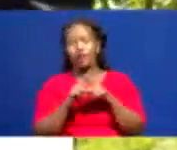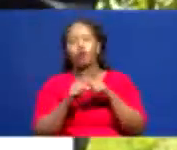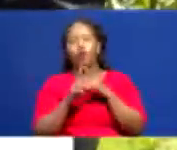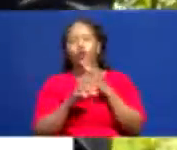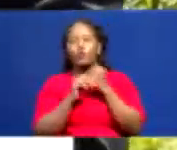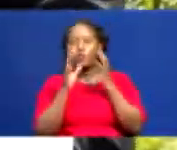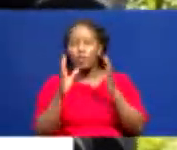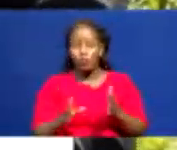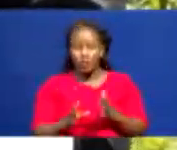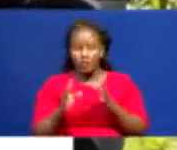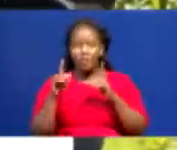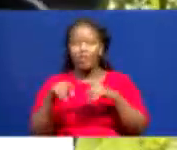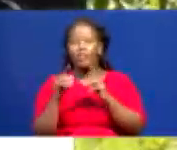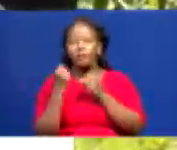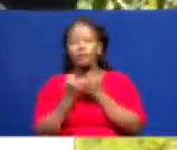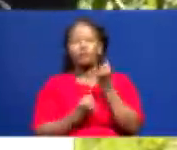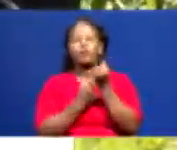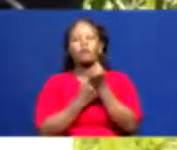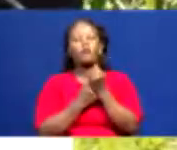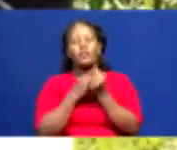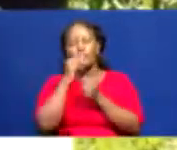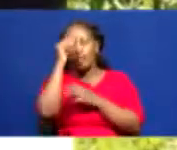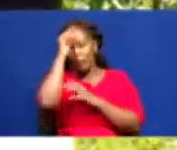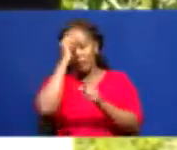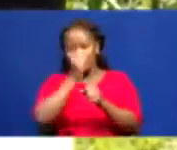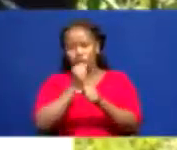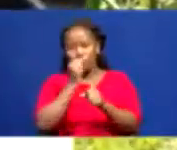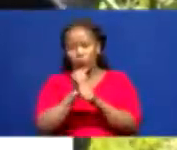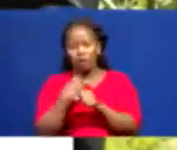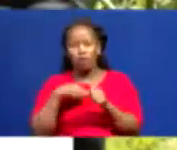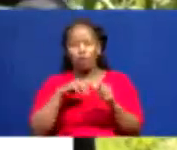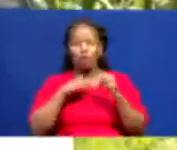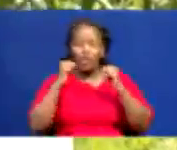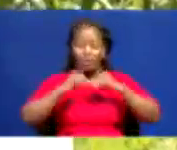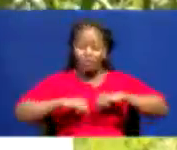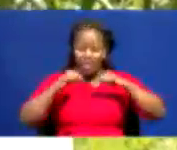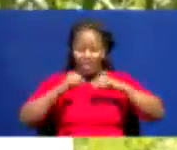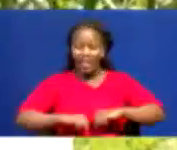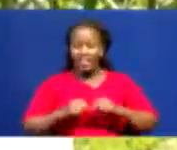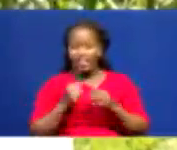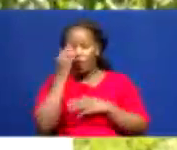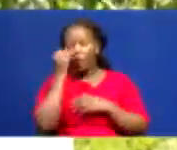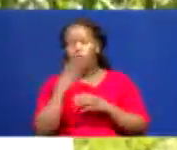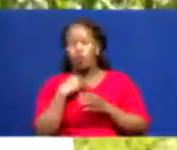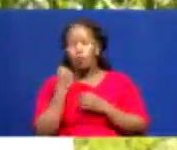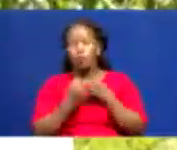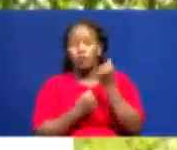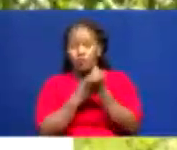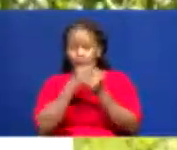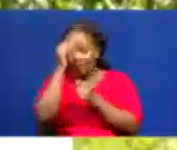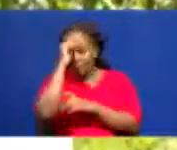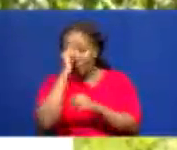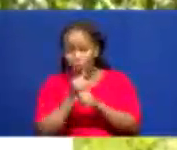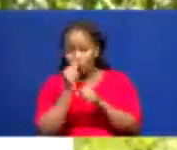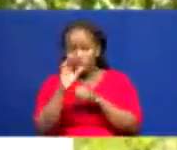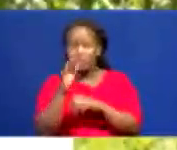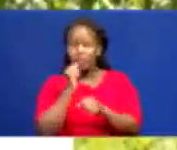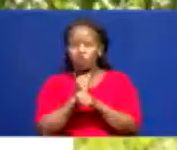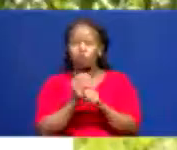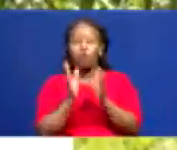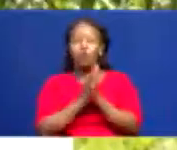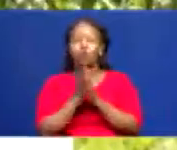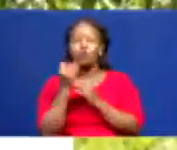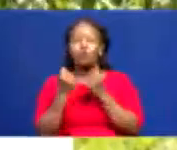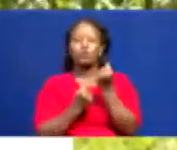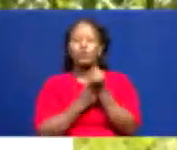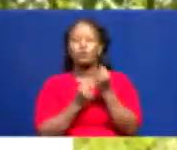come to support and complement the efforts of the government. And we are doing that because we want to support the governments to do their job and to support the